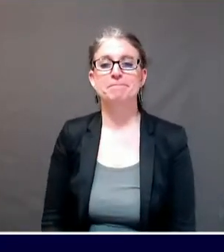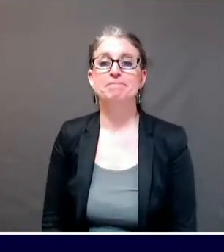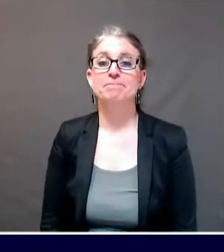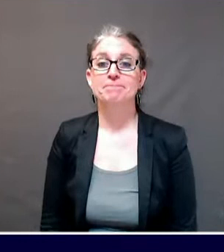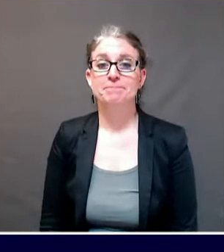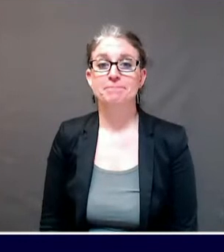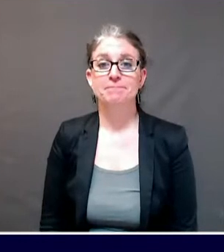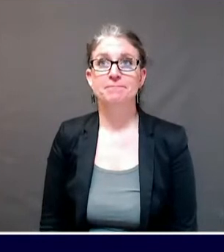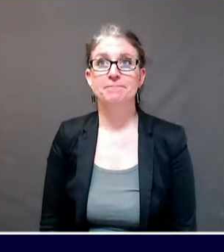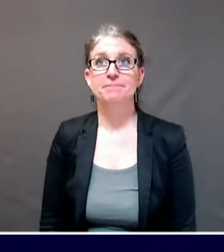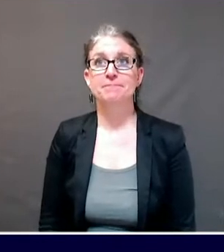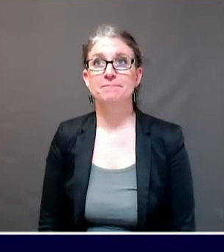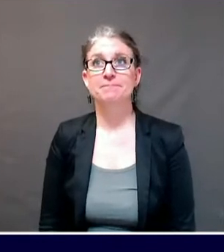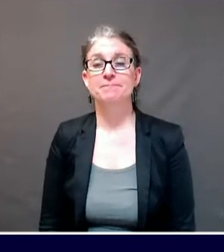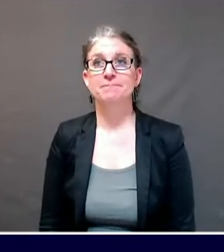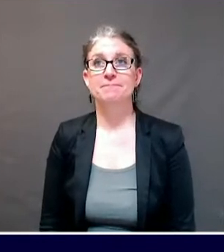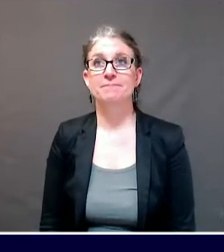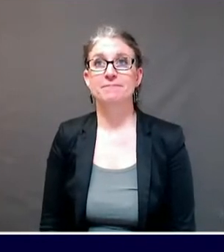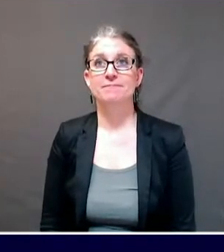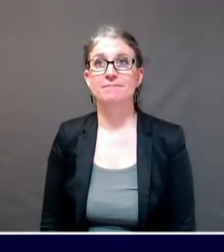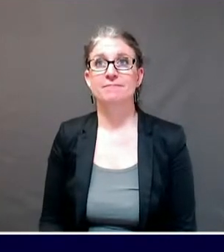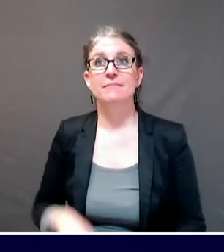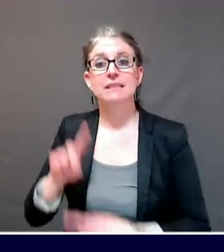now over to Dustin at New England Cable News.